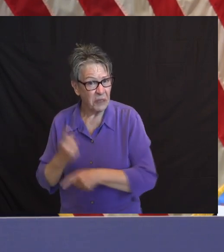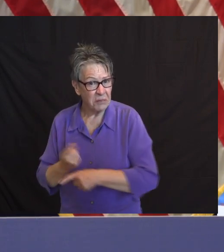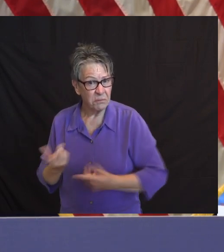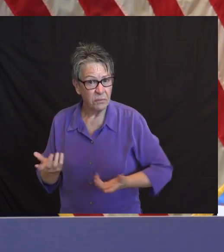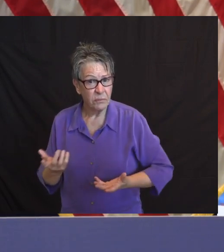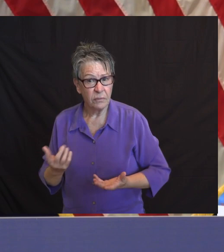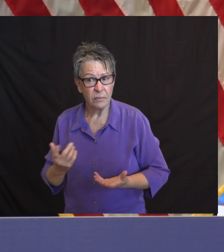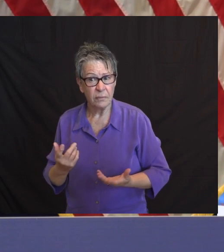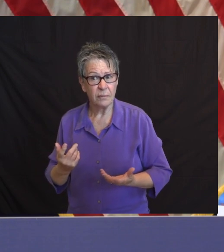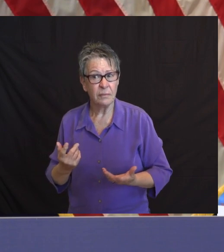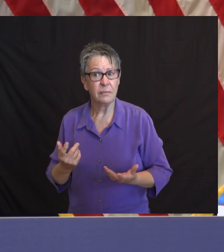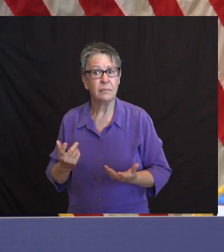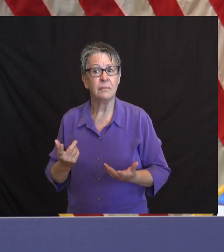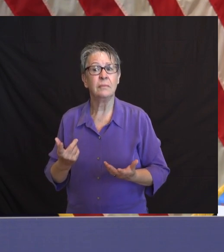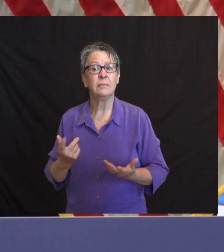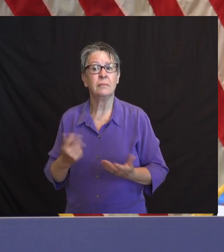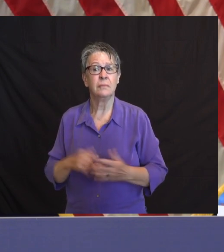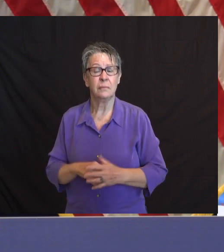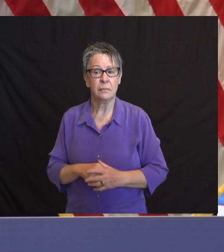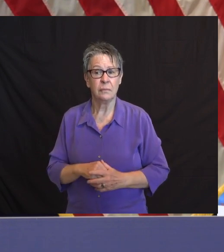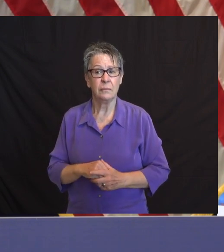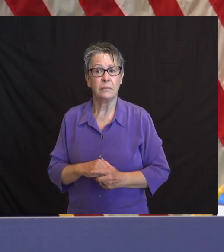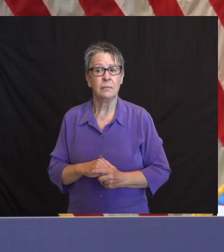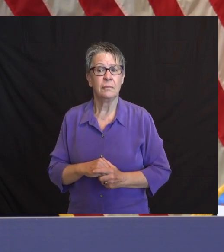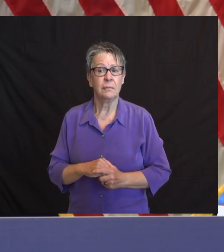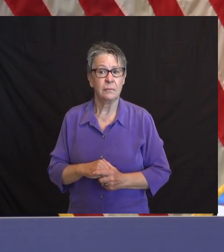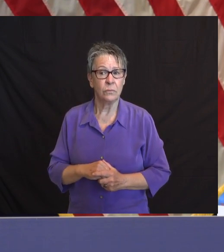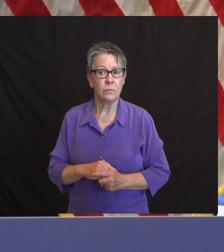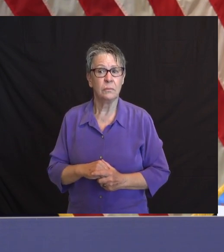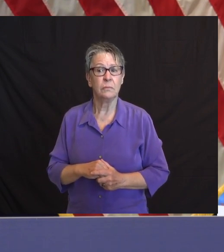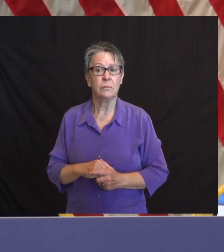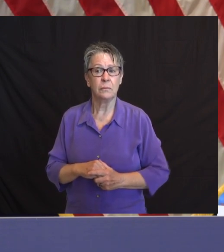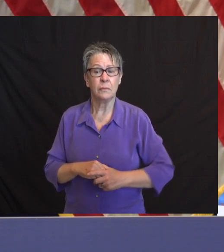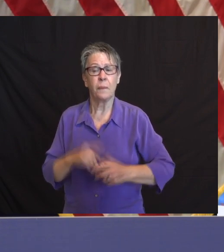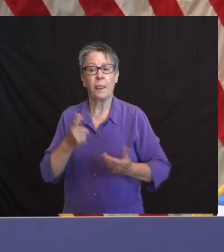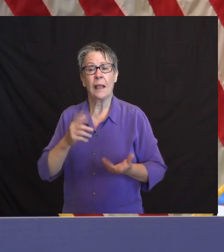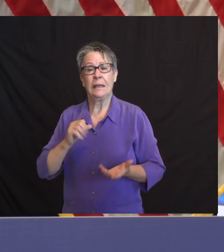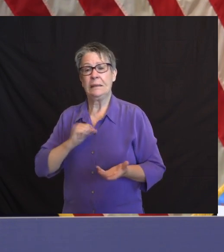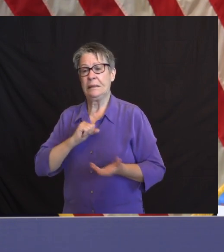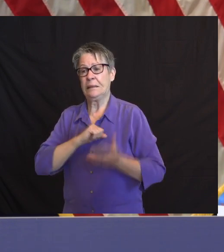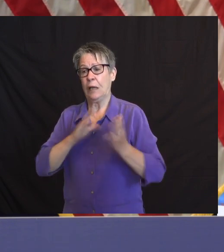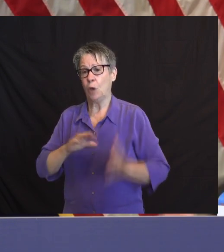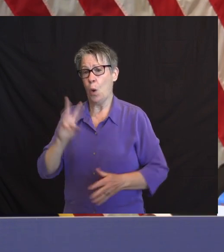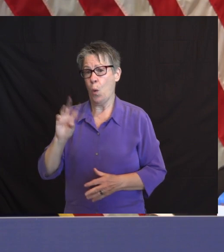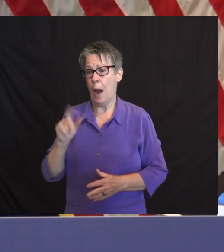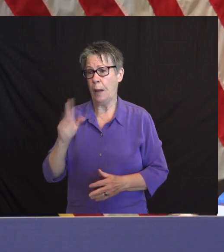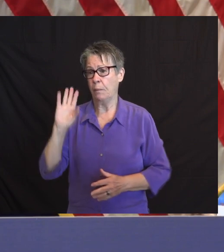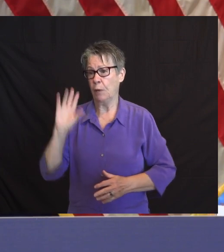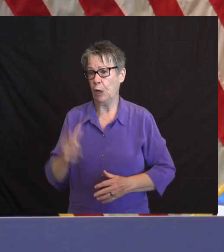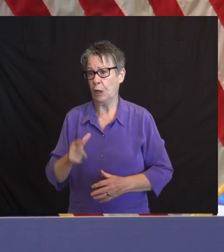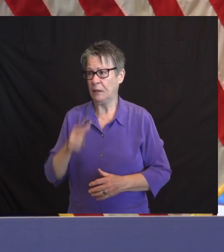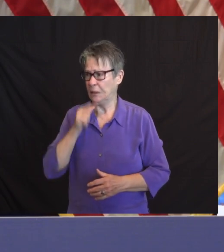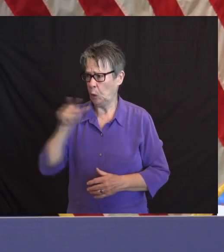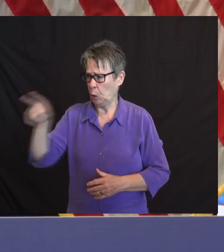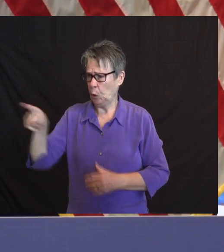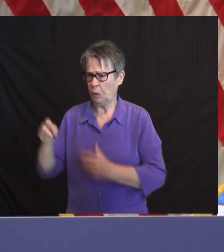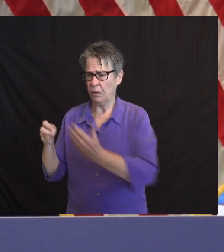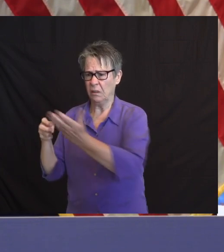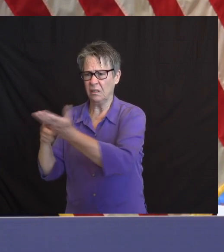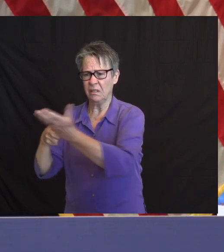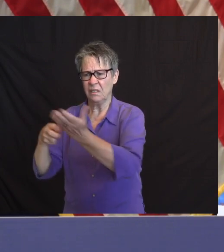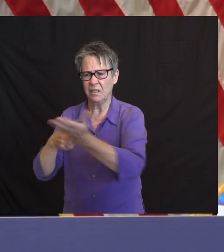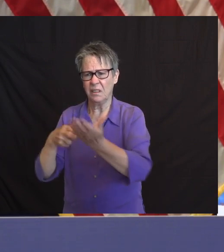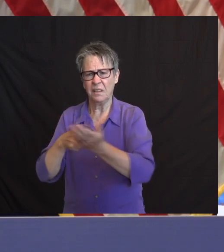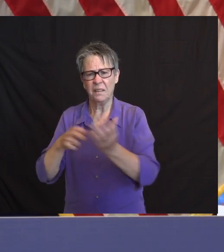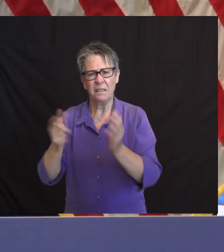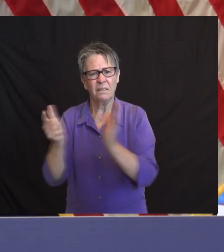separate violations of the executive order. He trusts that you'll uphold your public duty to the fair and consistent enforcement of our laws at